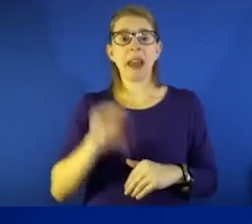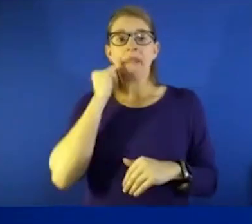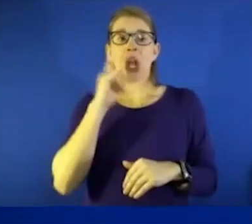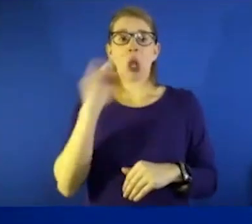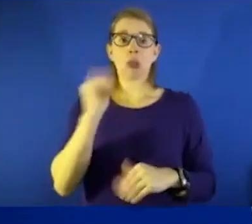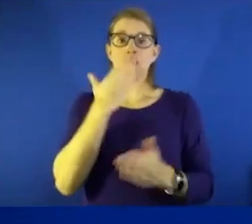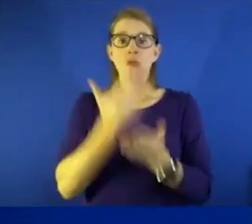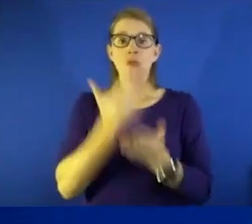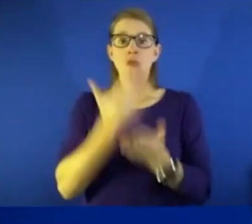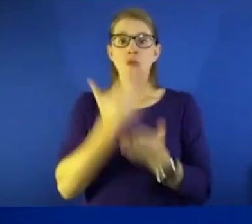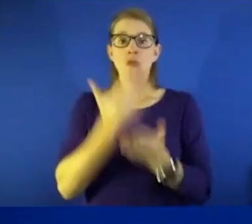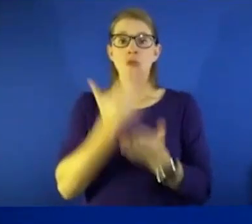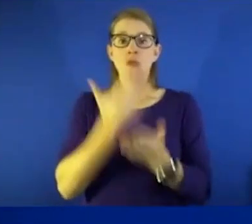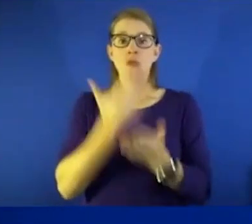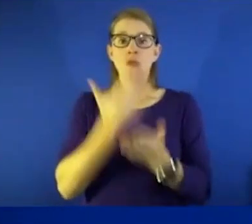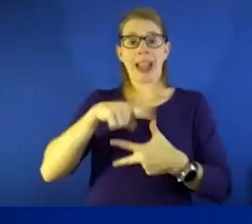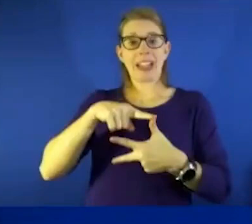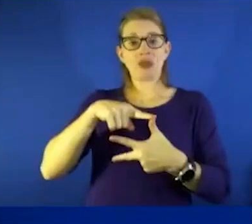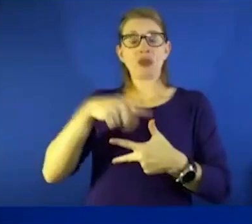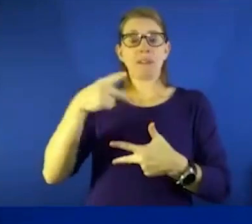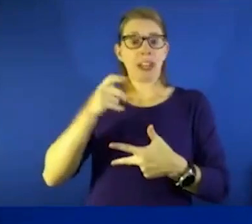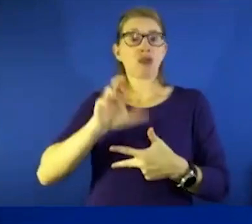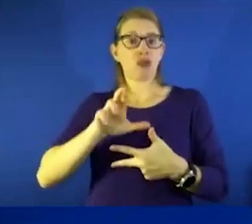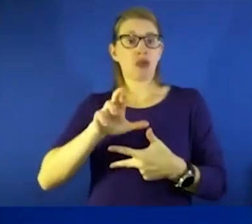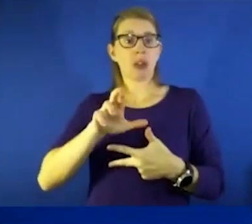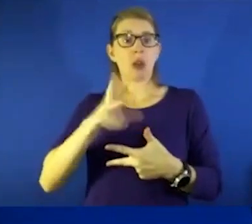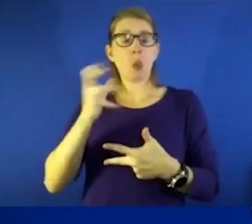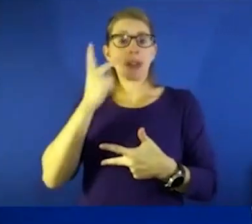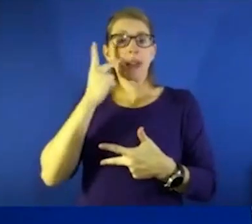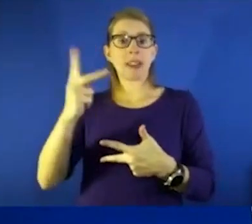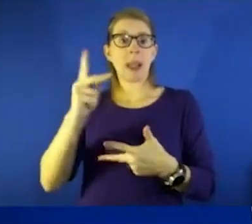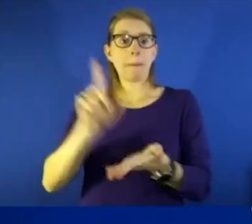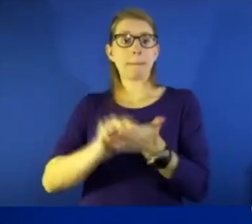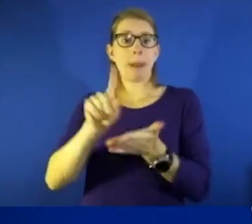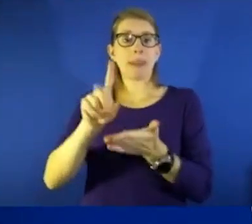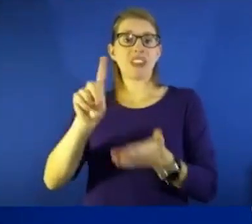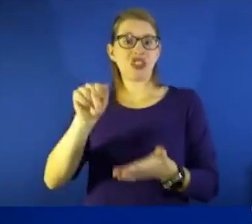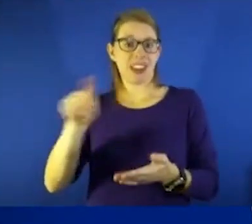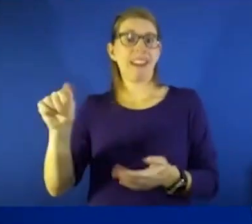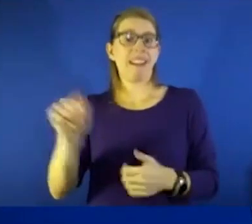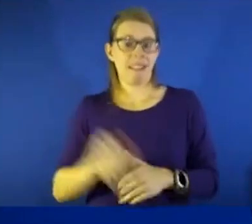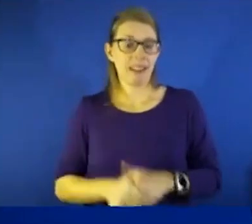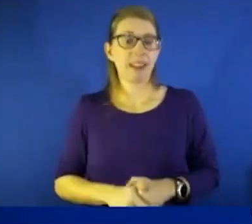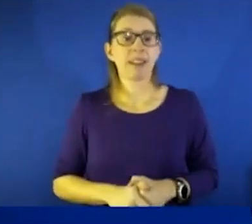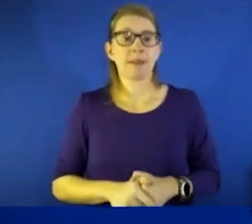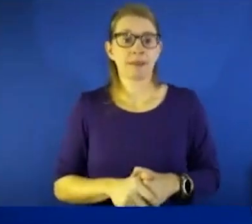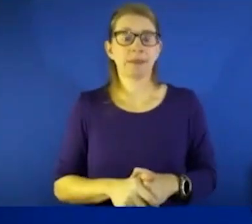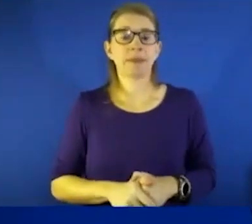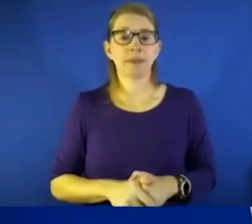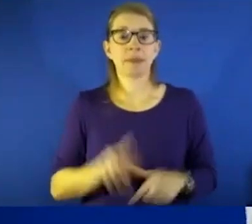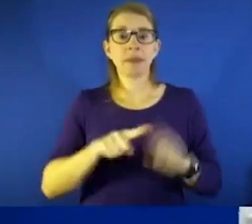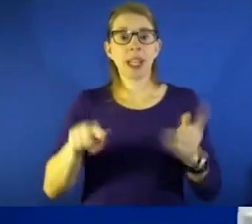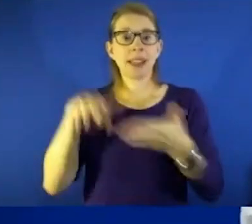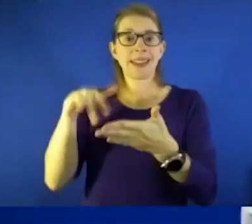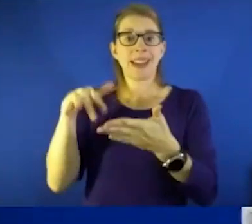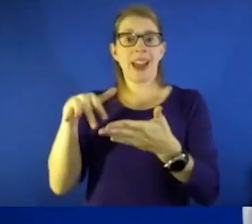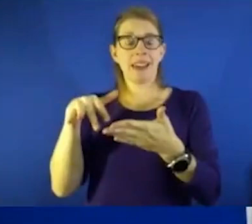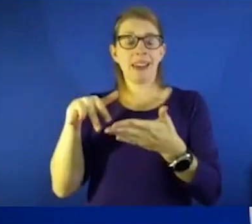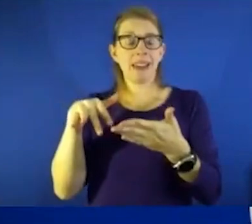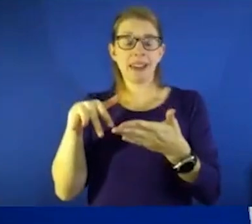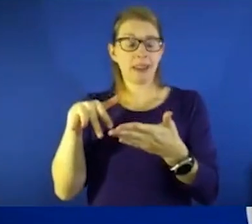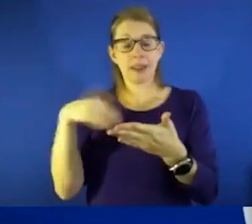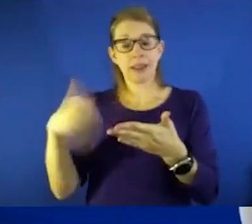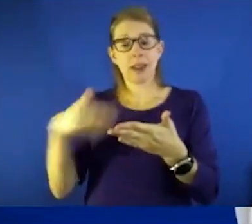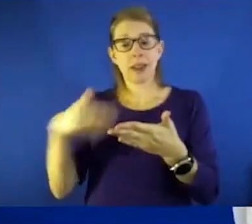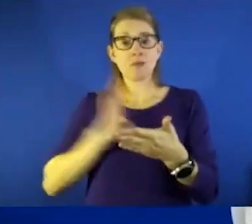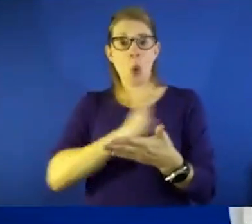saying they do, to Hawkeye's earlier point, we want to see the published data. But the study board, and it's a big deal for the